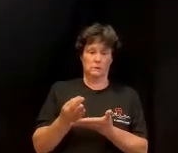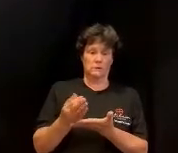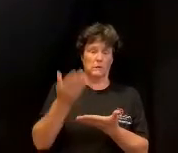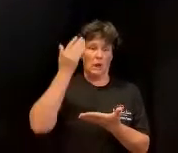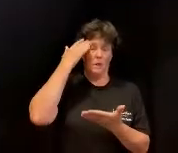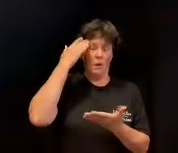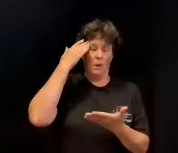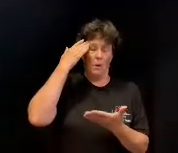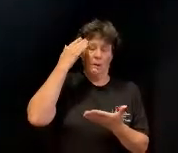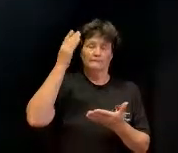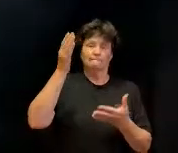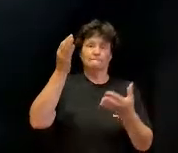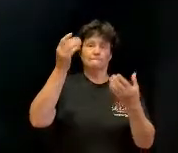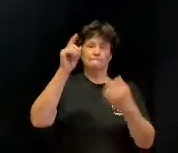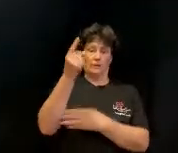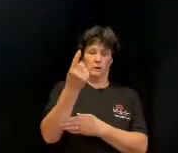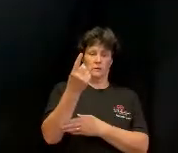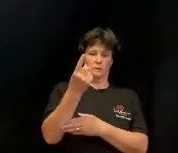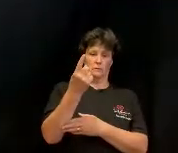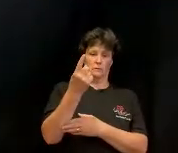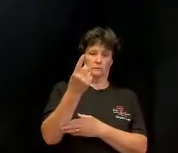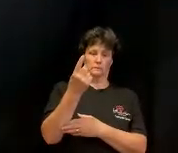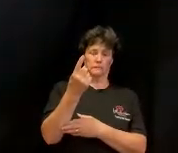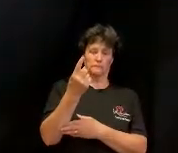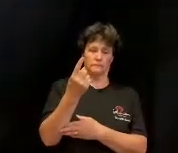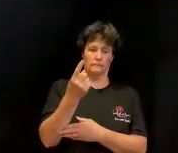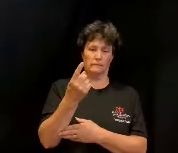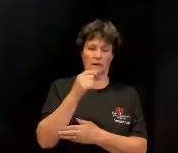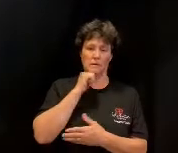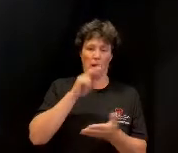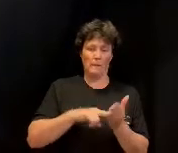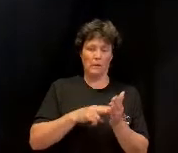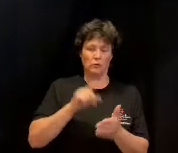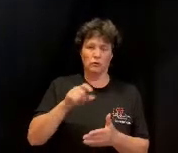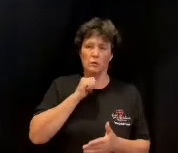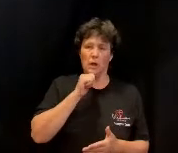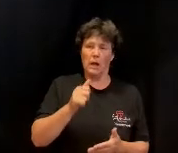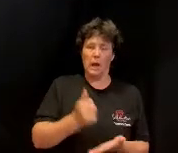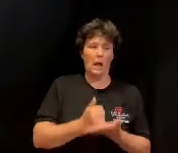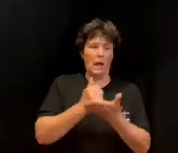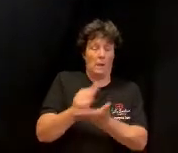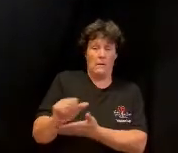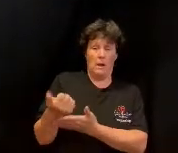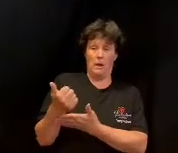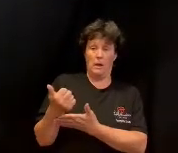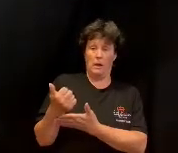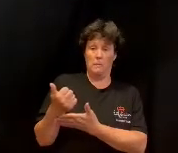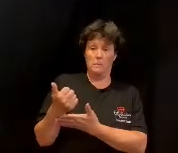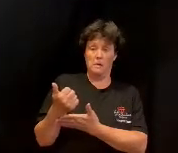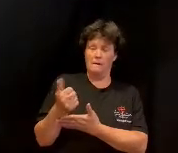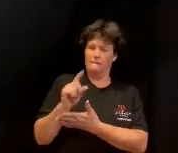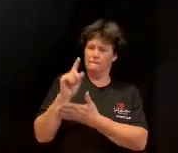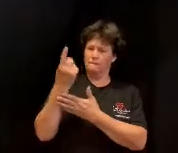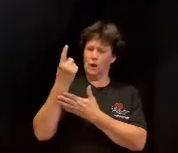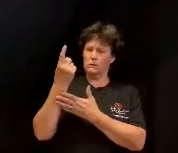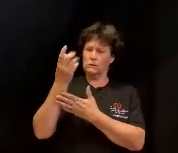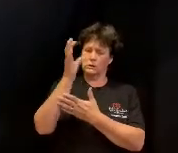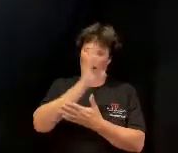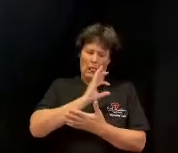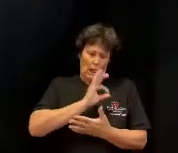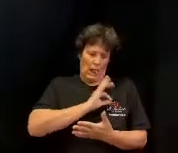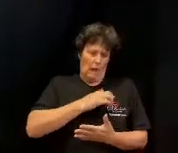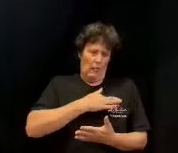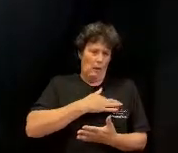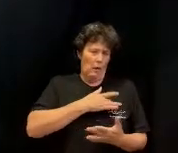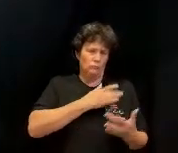So it doesn't say we shouldn't help others. We have responsibility first to examine our own hearts, then help